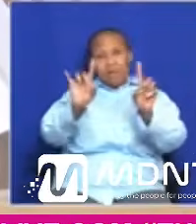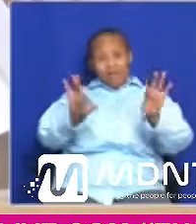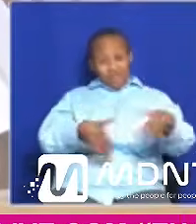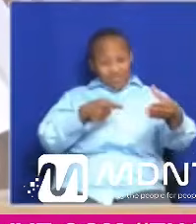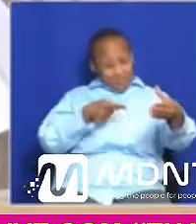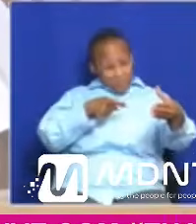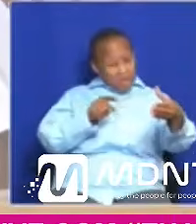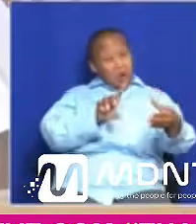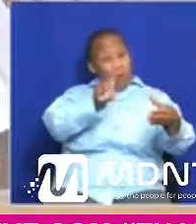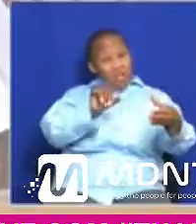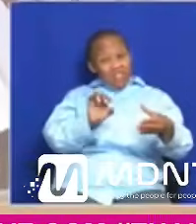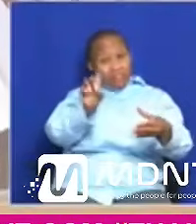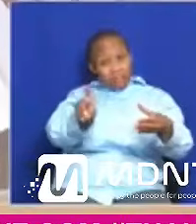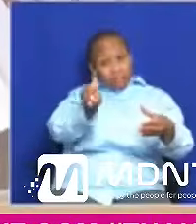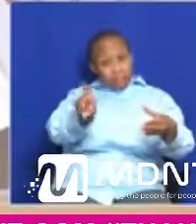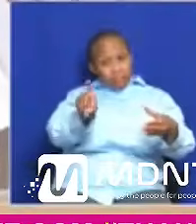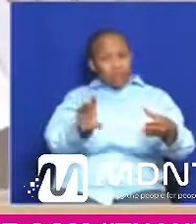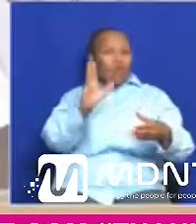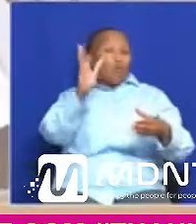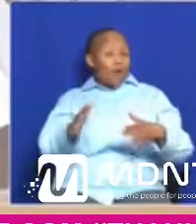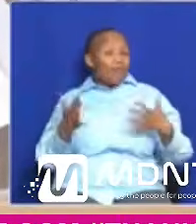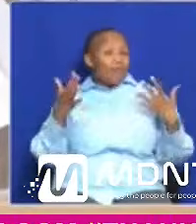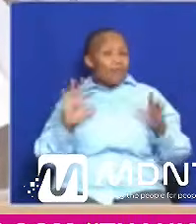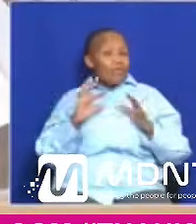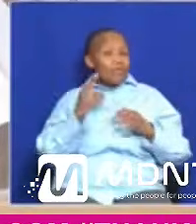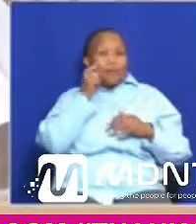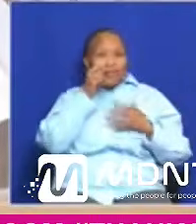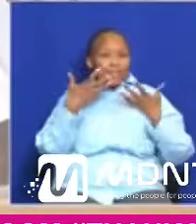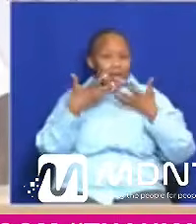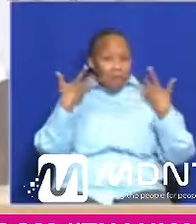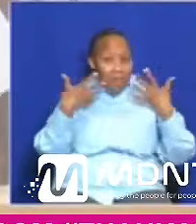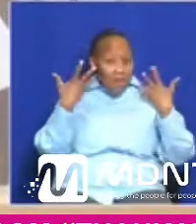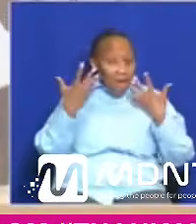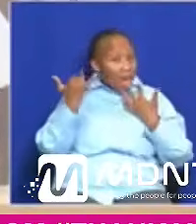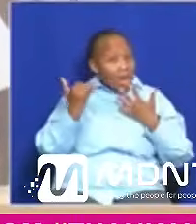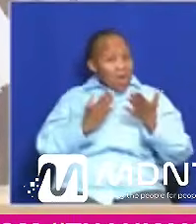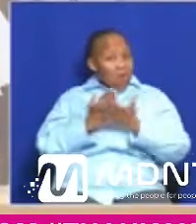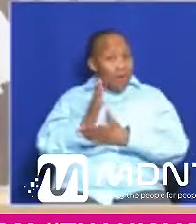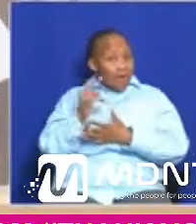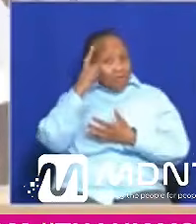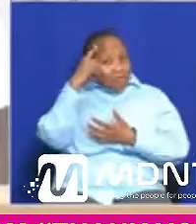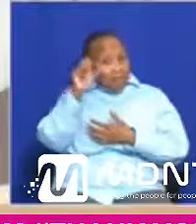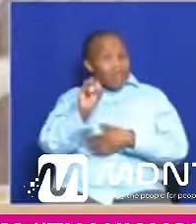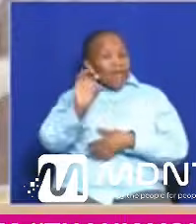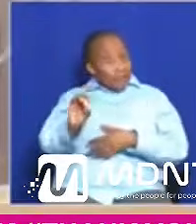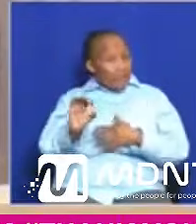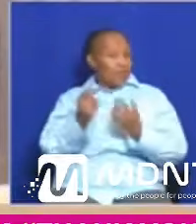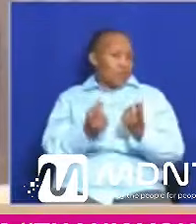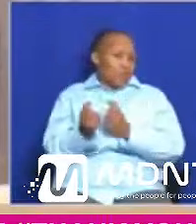take it from there, and Mr. Matlala will assert whatever right he believes he has in response to a question as I pose it.